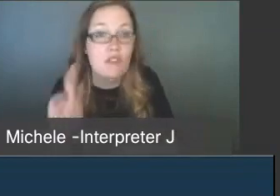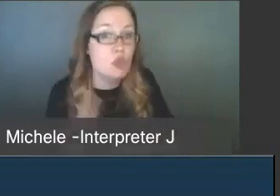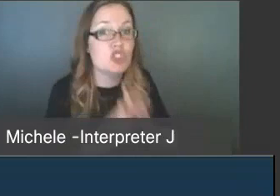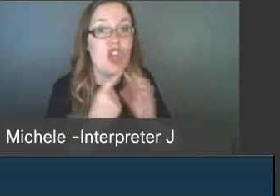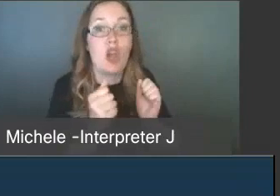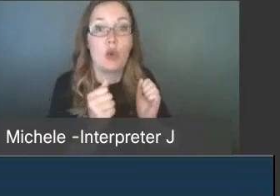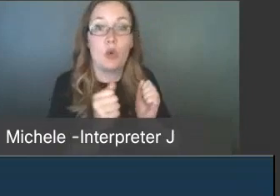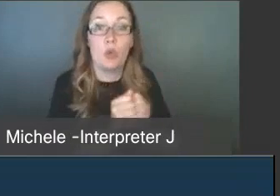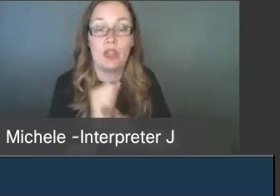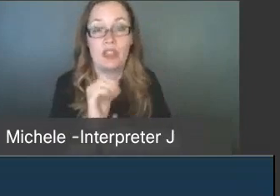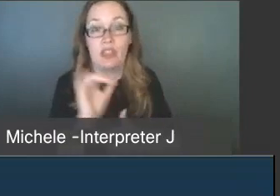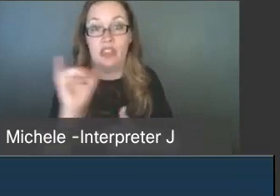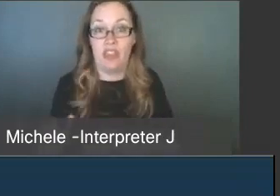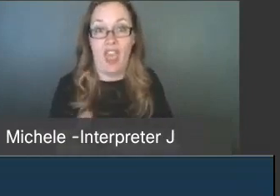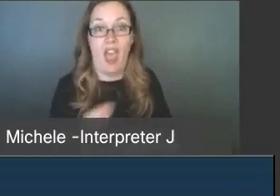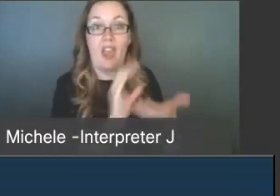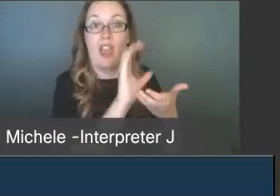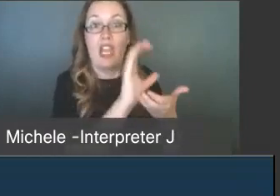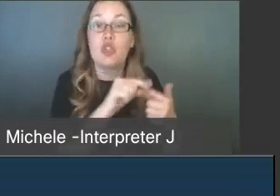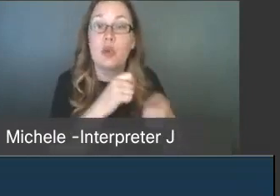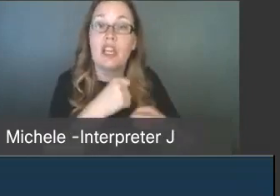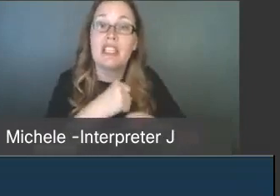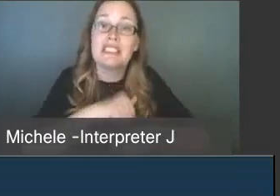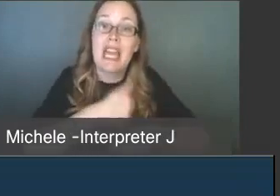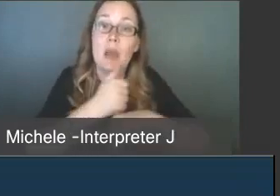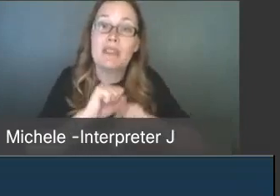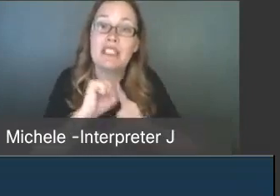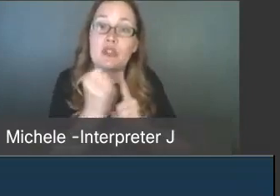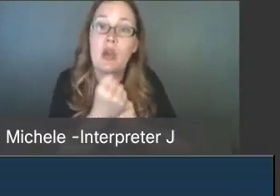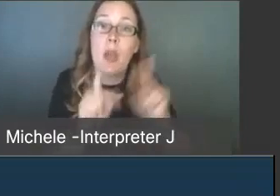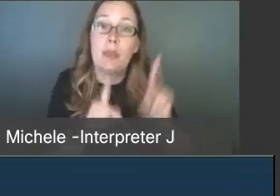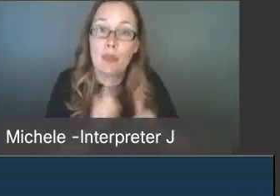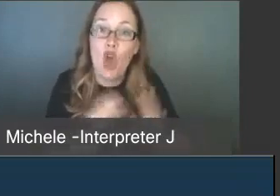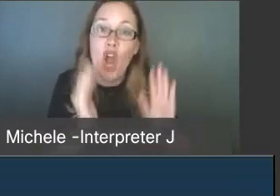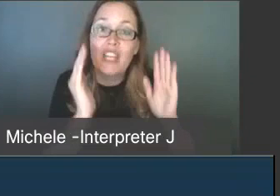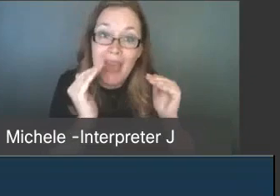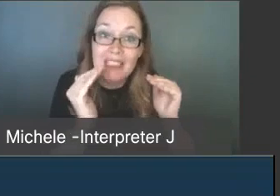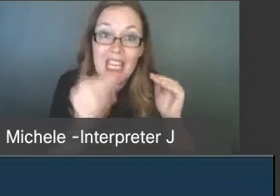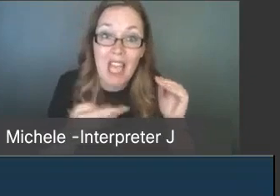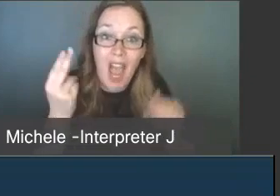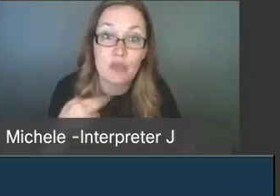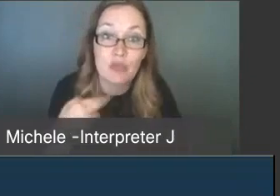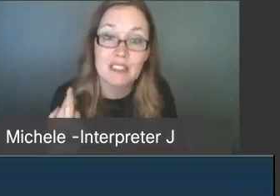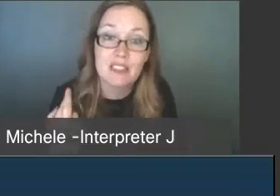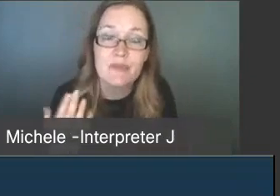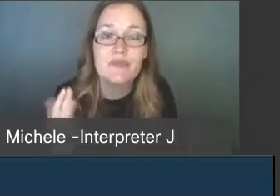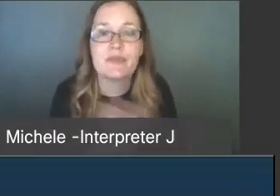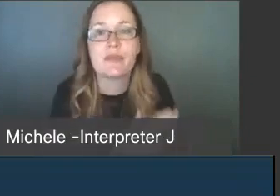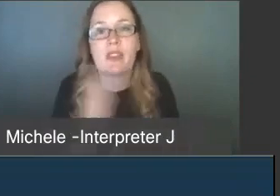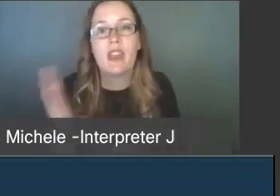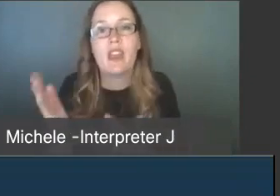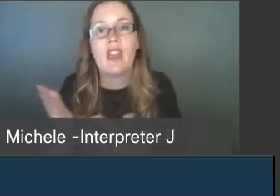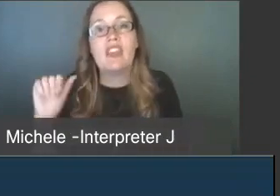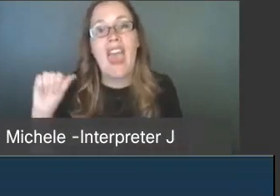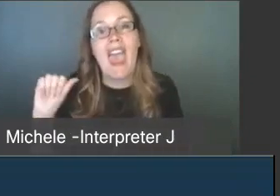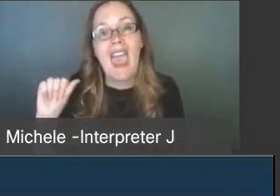information, you're creating a situation in which somebody is expecting high risk. Then the A in that